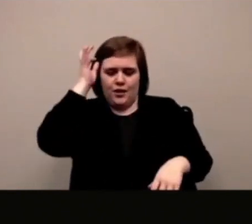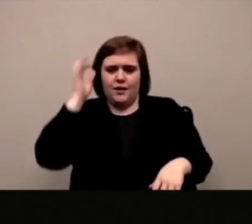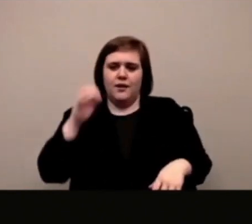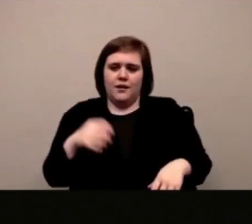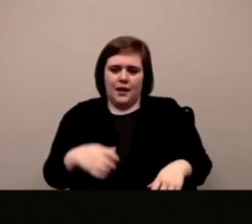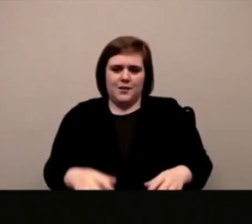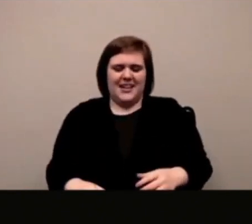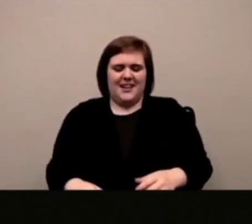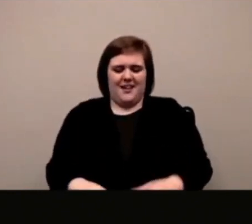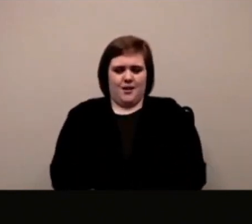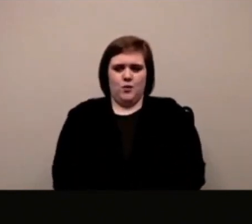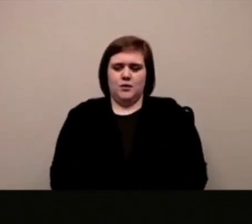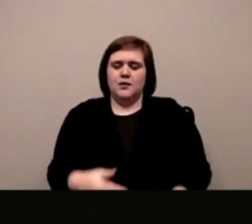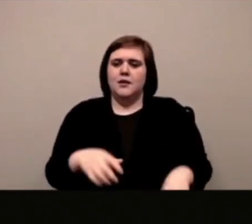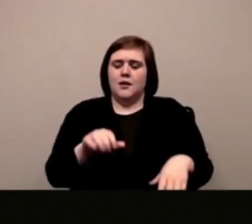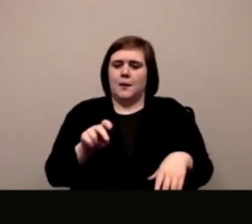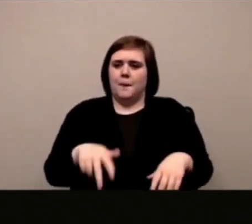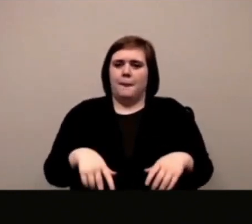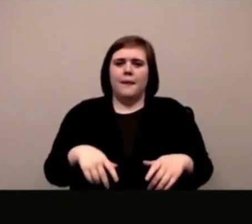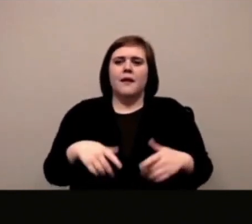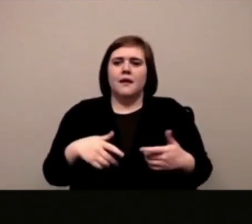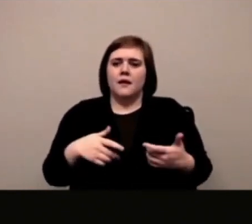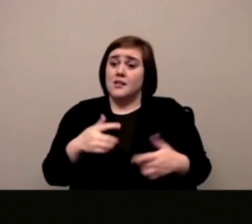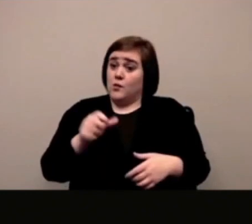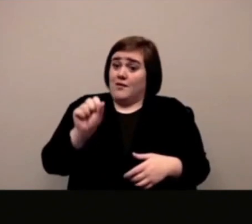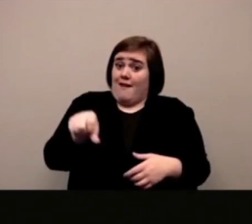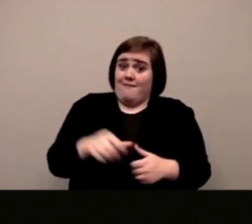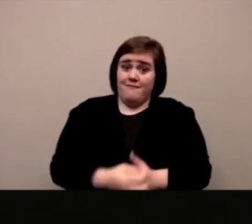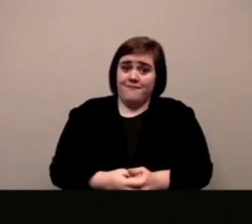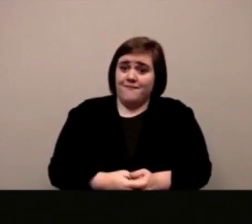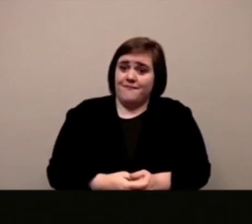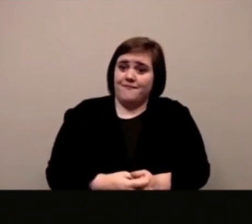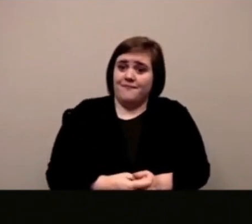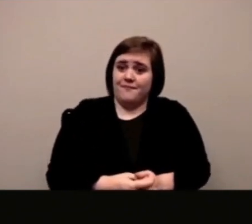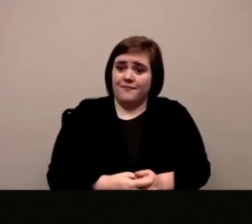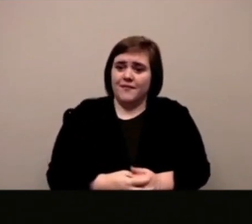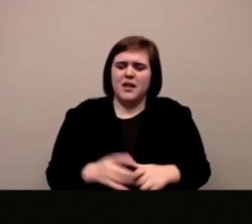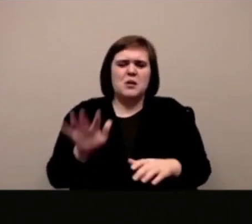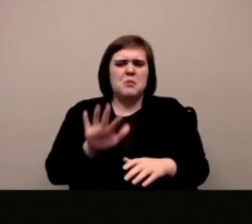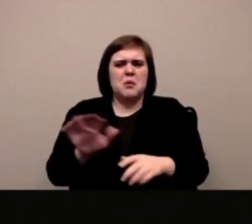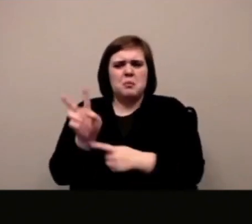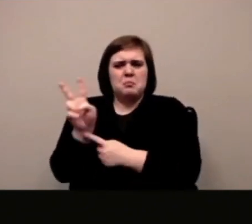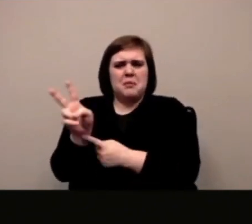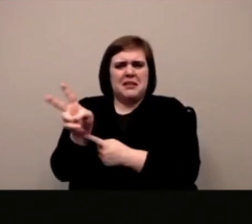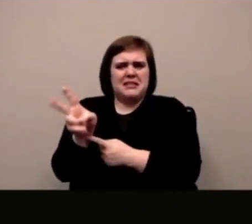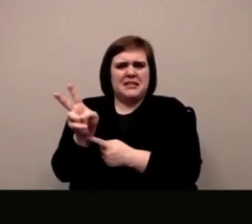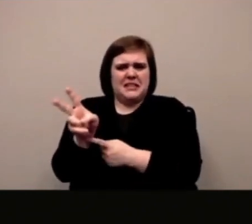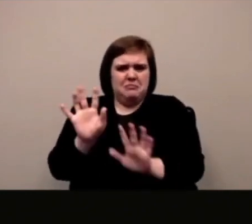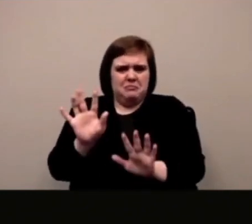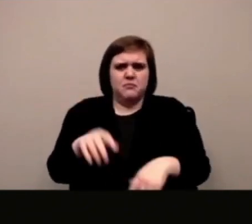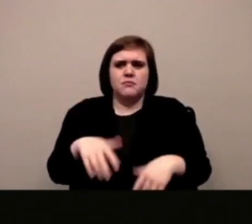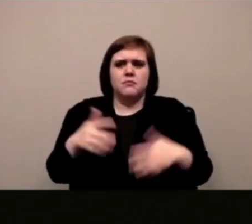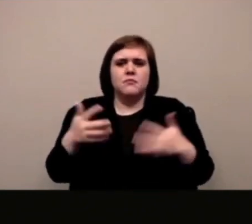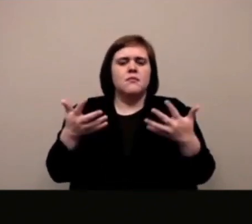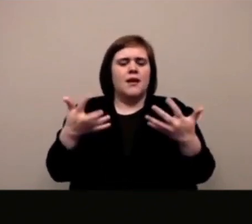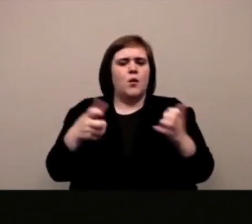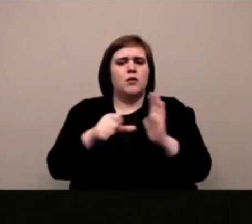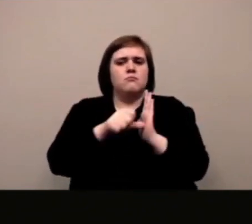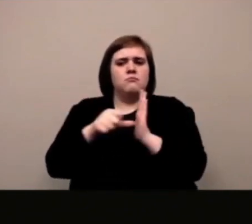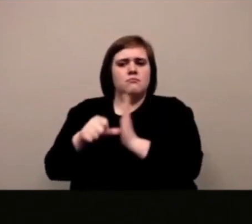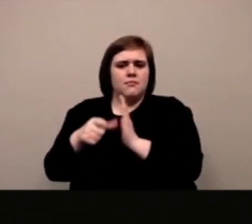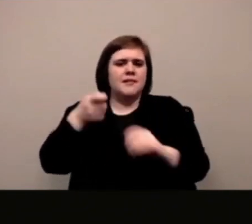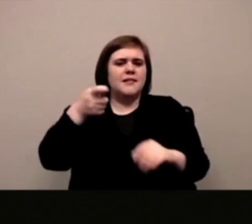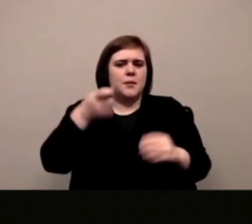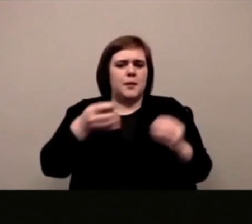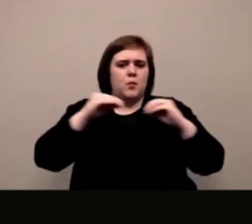the pictures there. So yeah. So we're going to take about like 2 more minutes. I just want to kind of show a little bit more